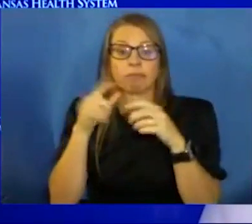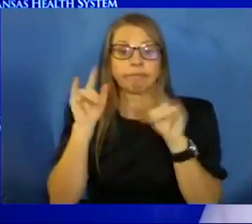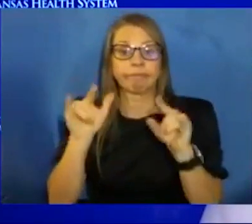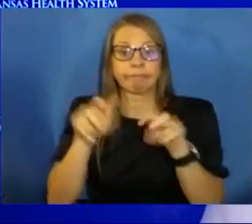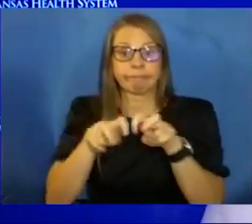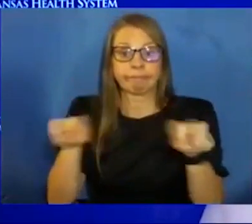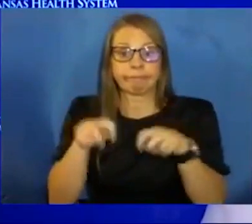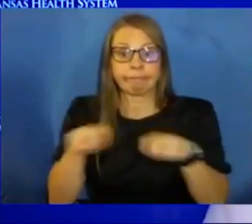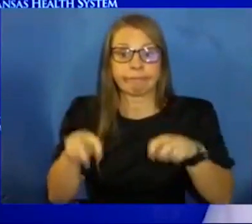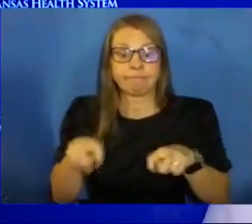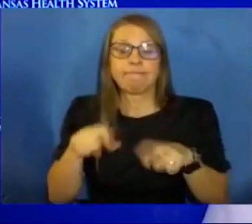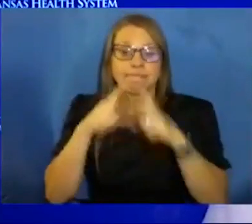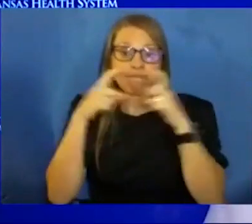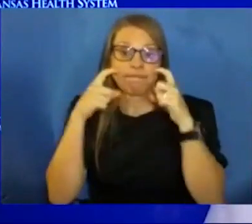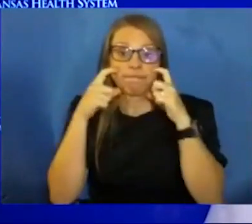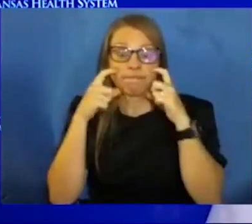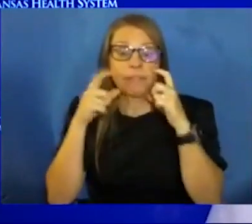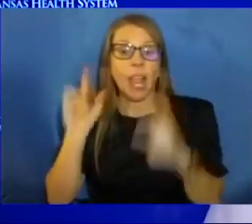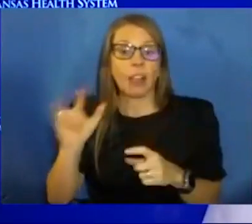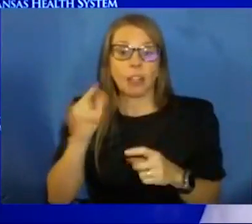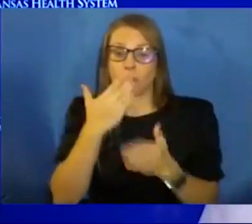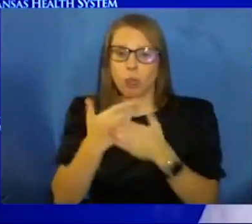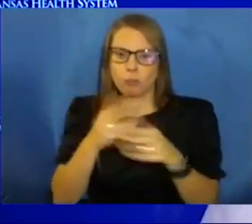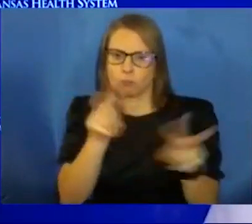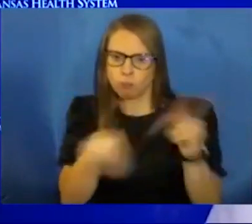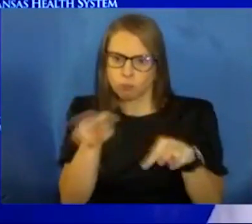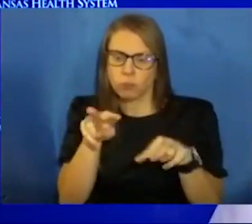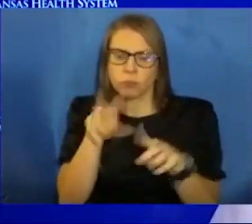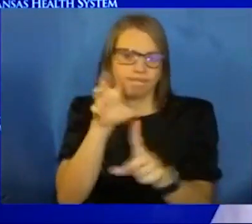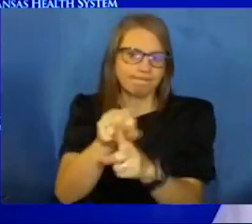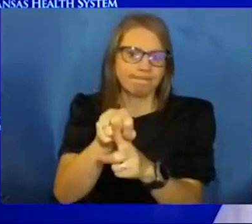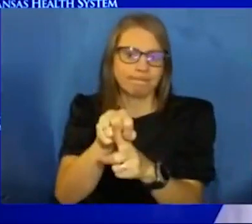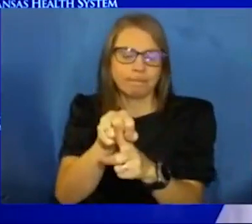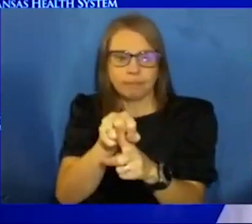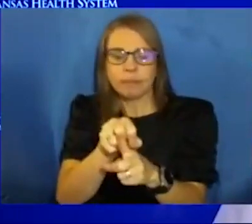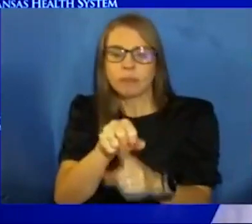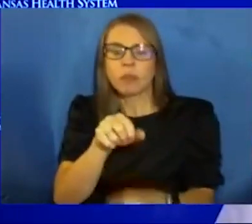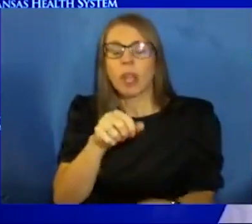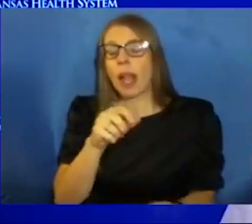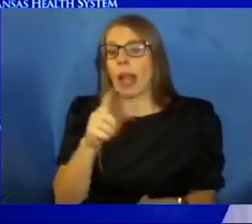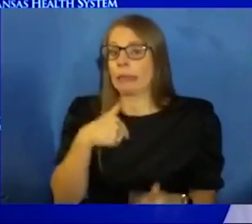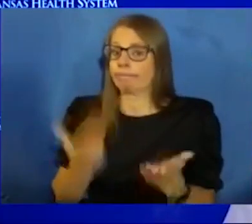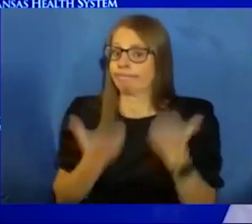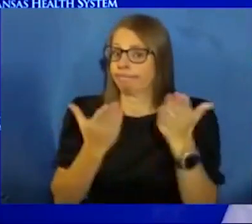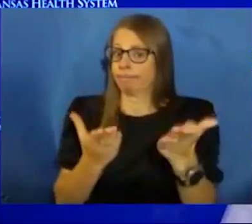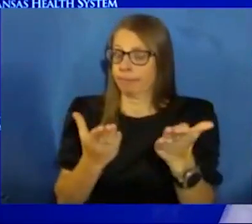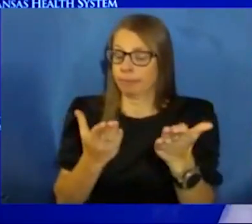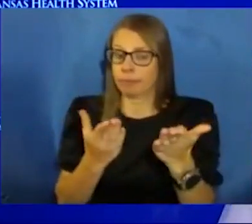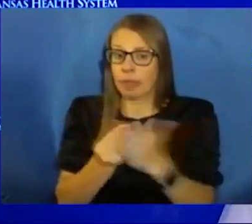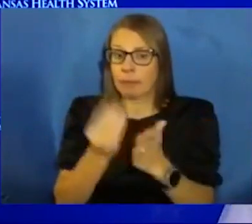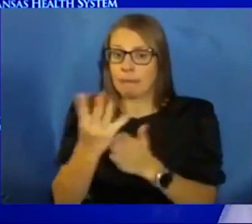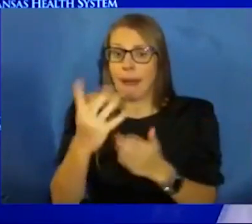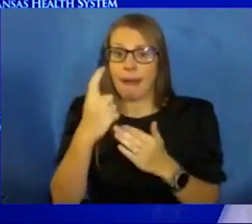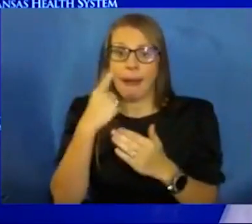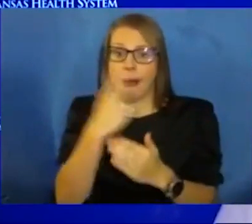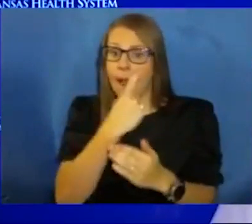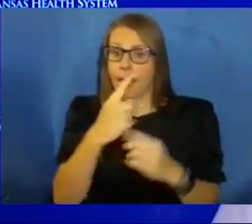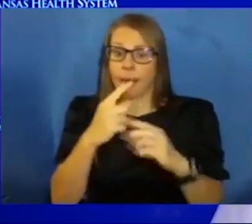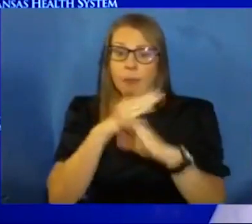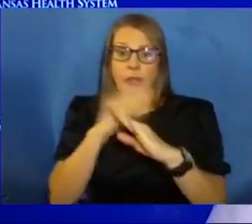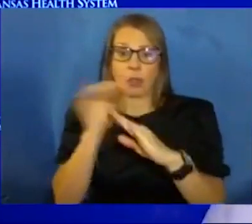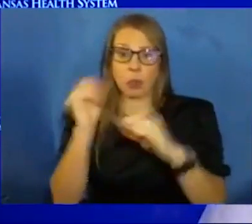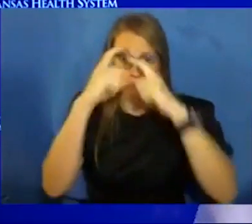you know, once I go through TSA, I tend to put on my eye protection as well, but luckily in those federal areas, there you need to have the